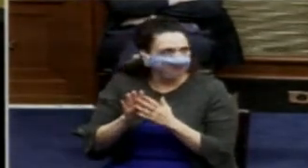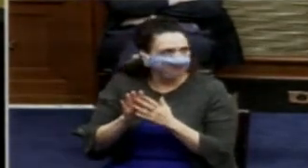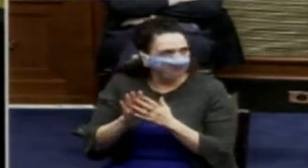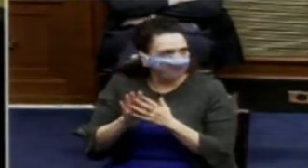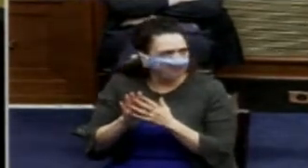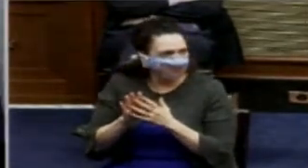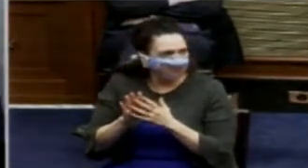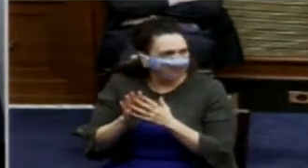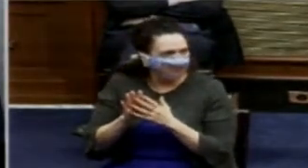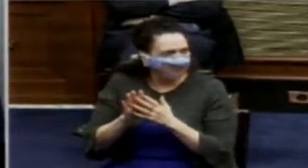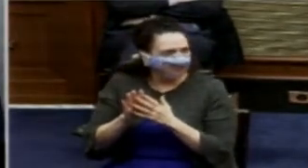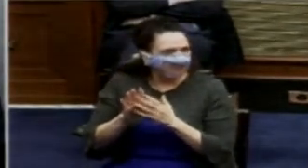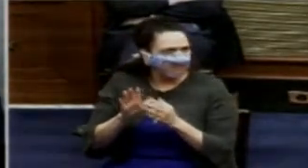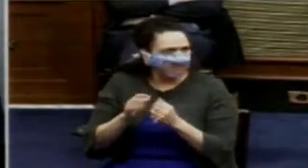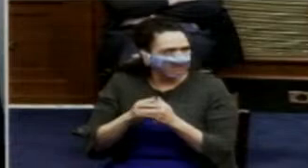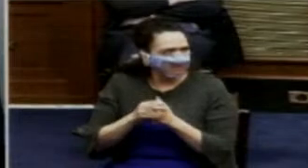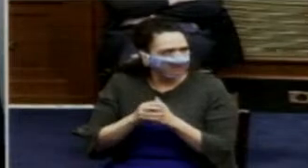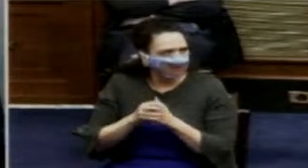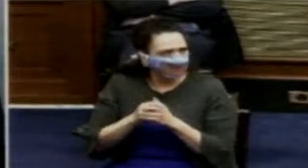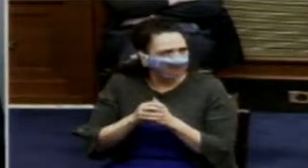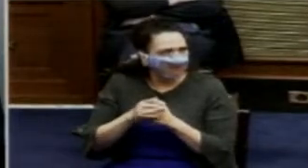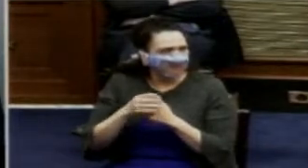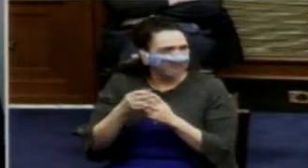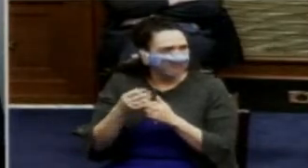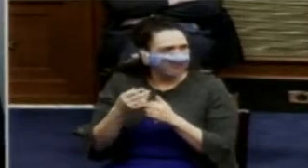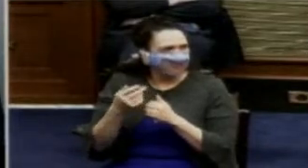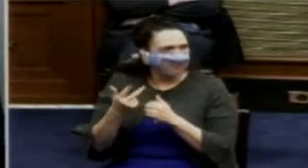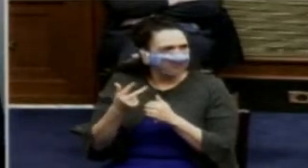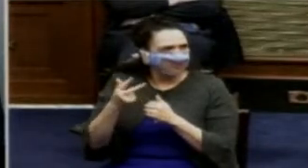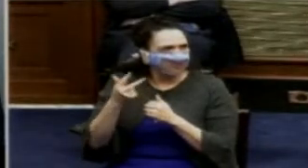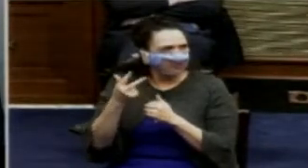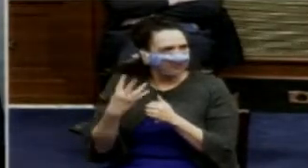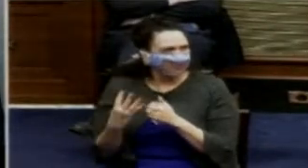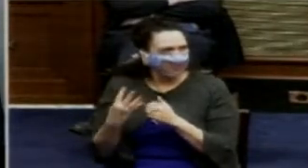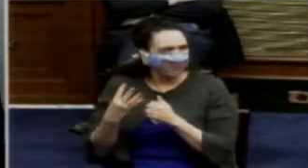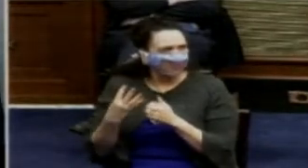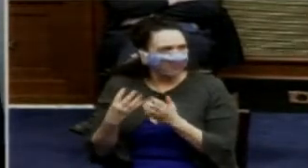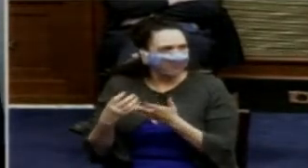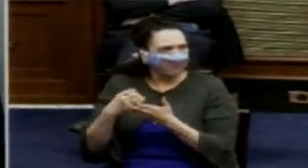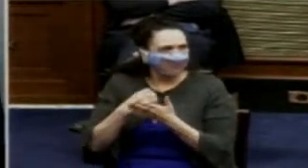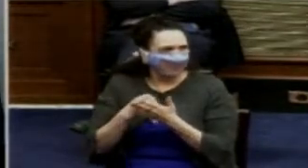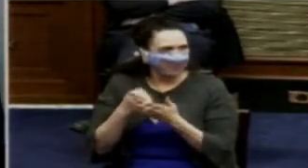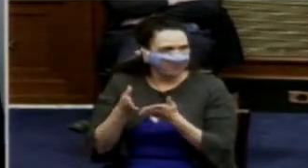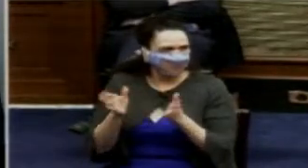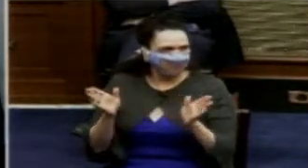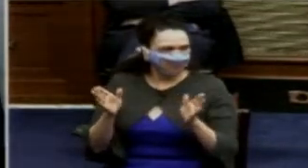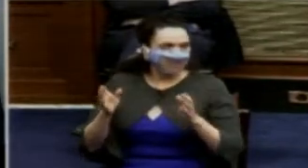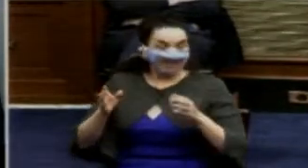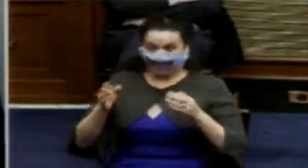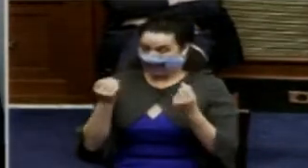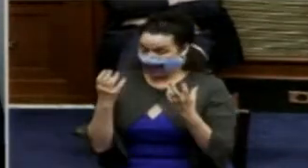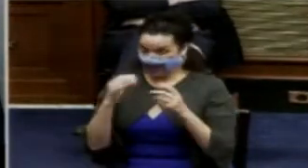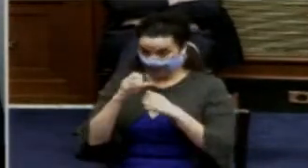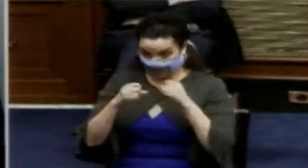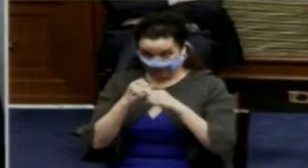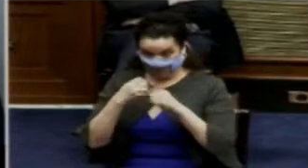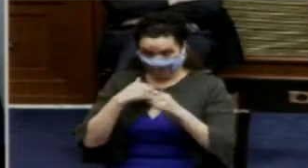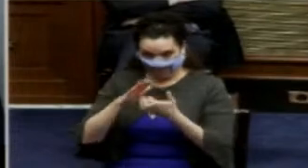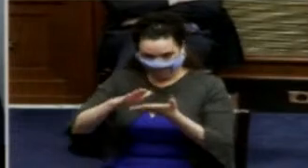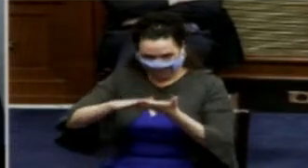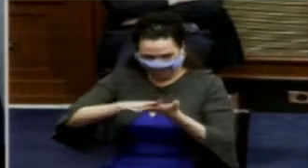And for how many years have you had a clean audit? 24 years. And that's been consecutive,